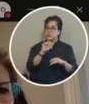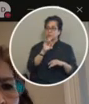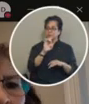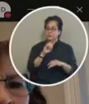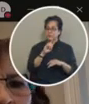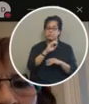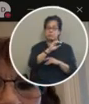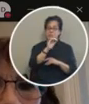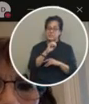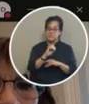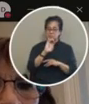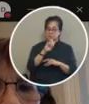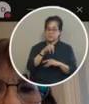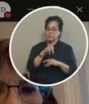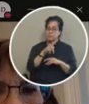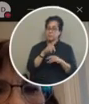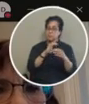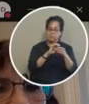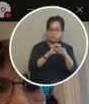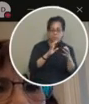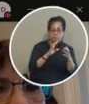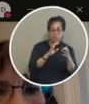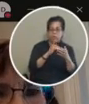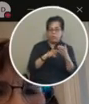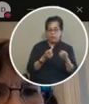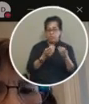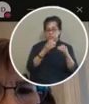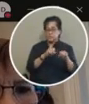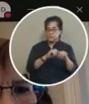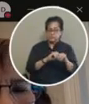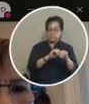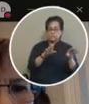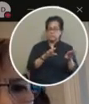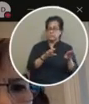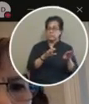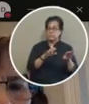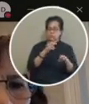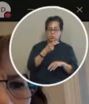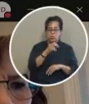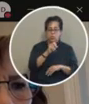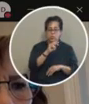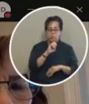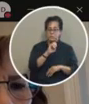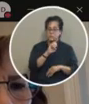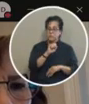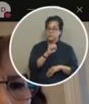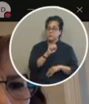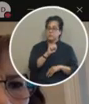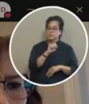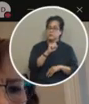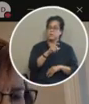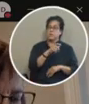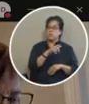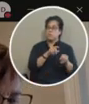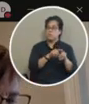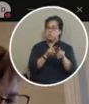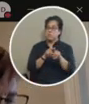percentage caps on what we're allowed to distribute to homeless service providers. They have